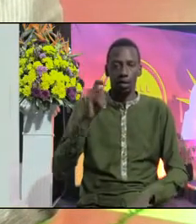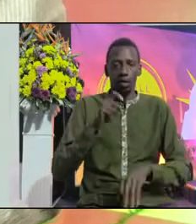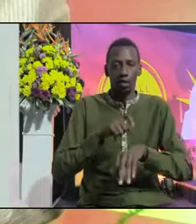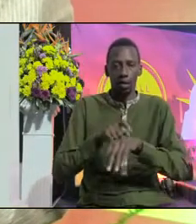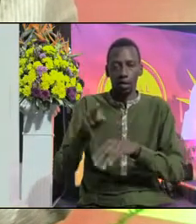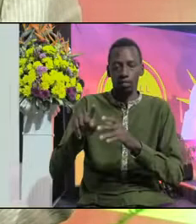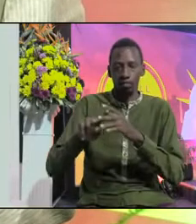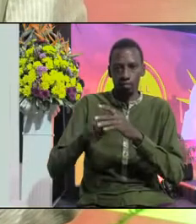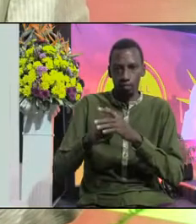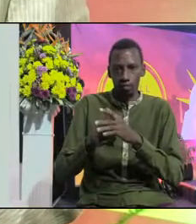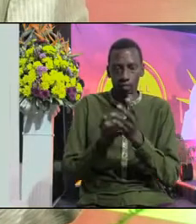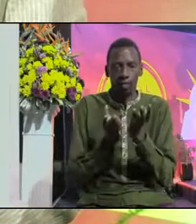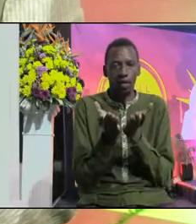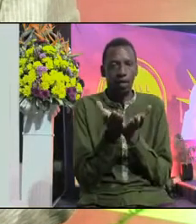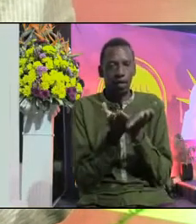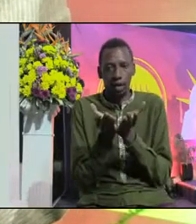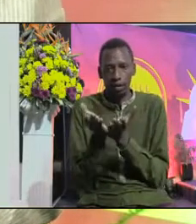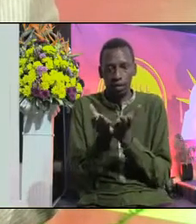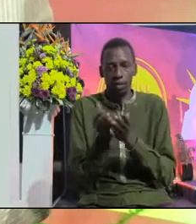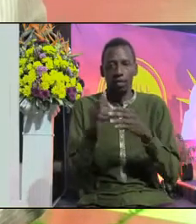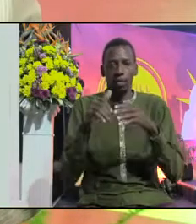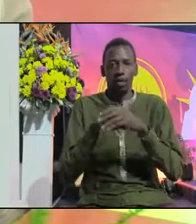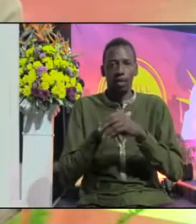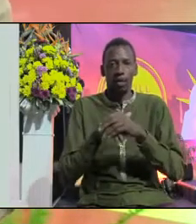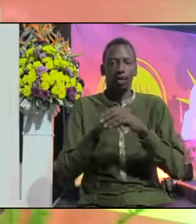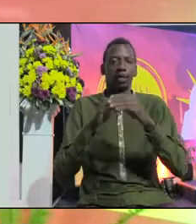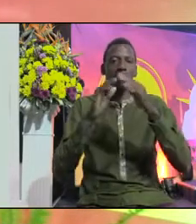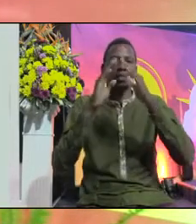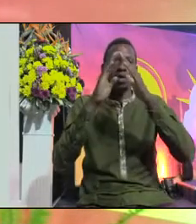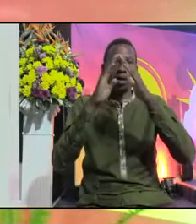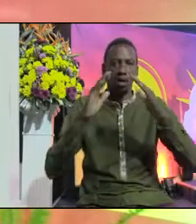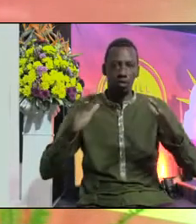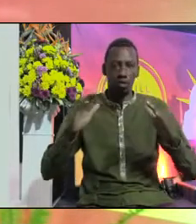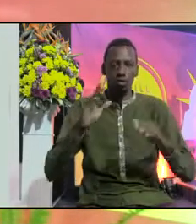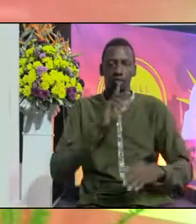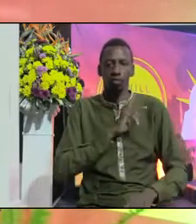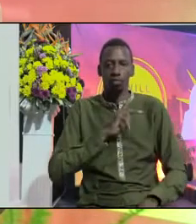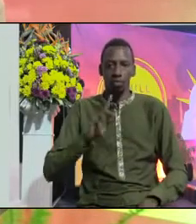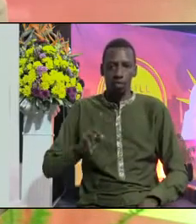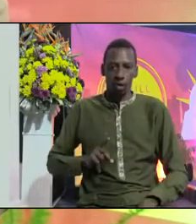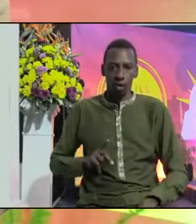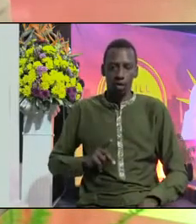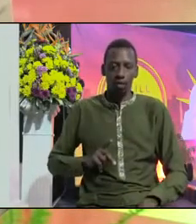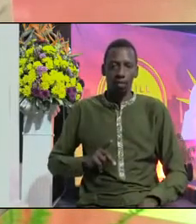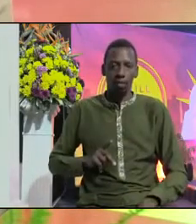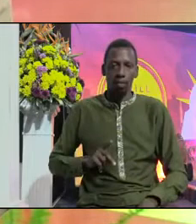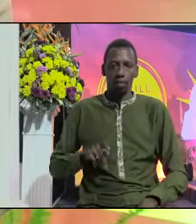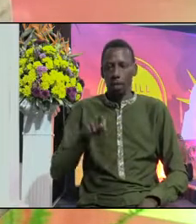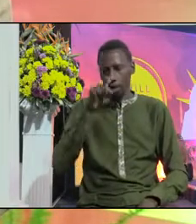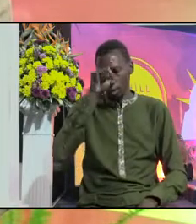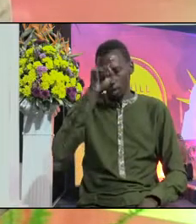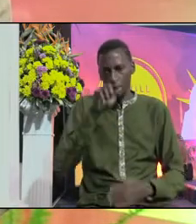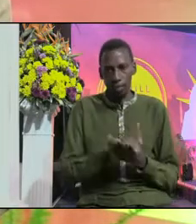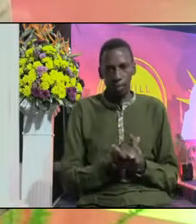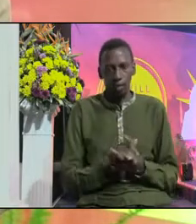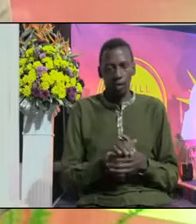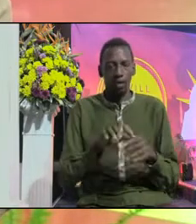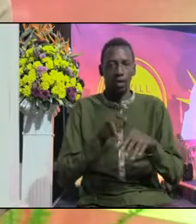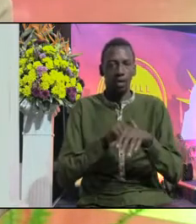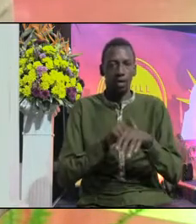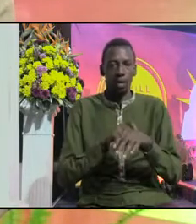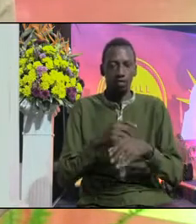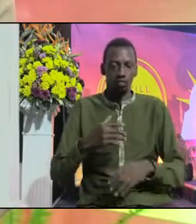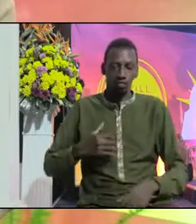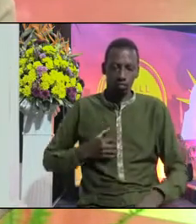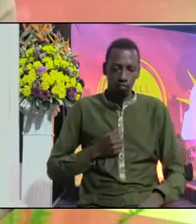began serving in the court of Pharaoh, the king of Egypt. And when Joseph